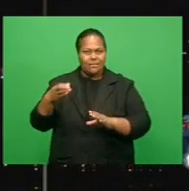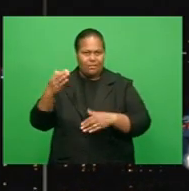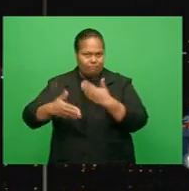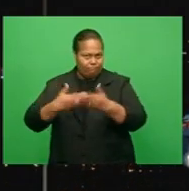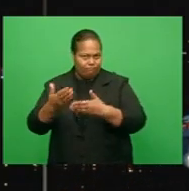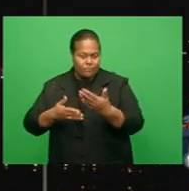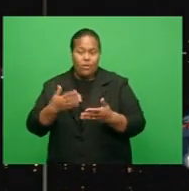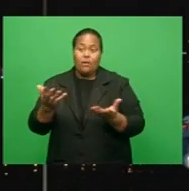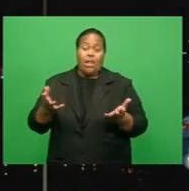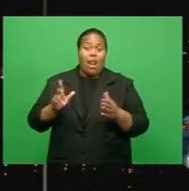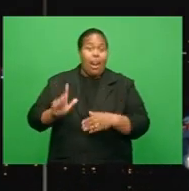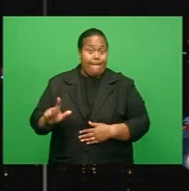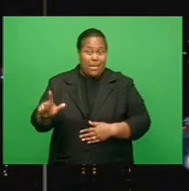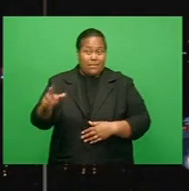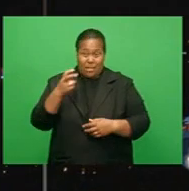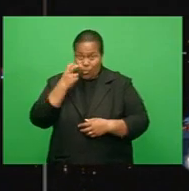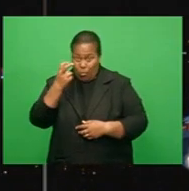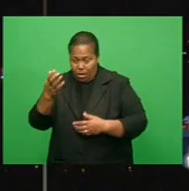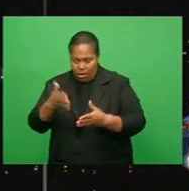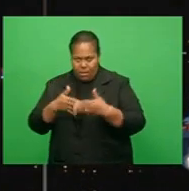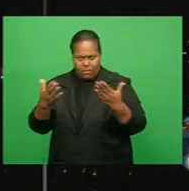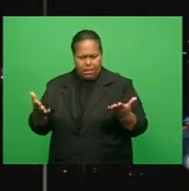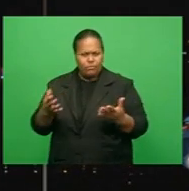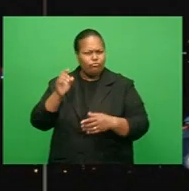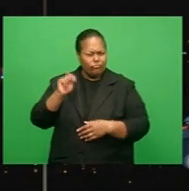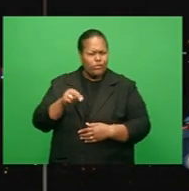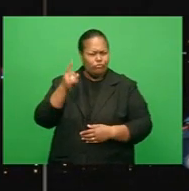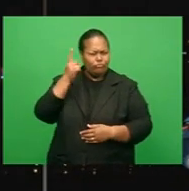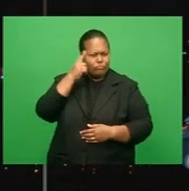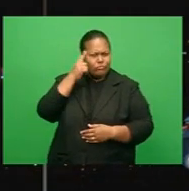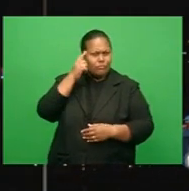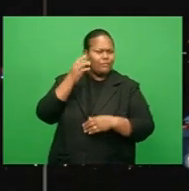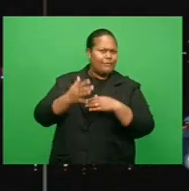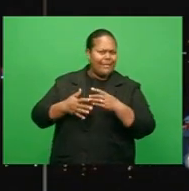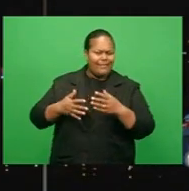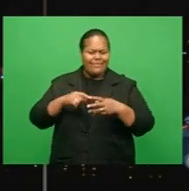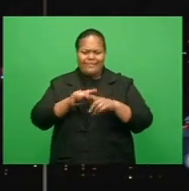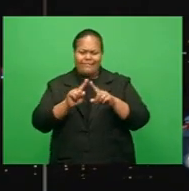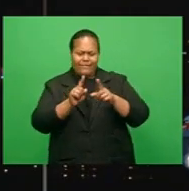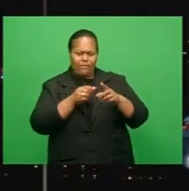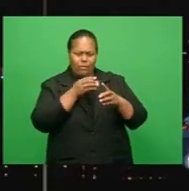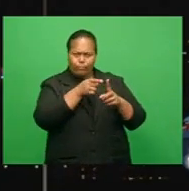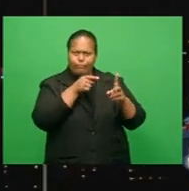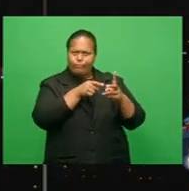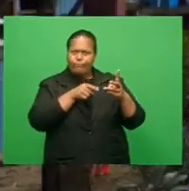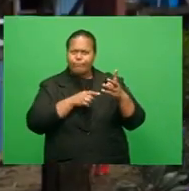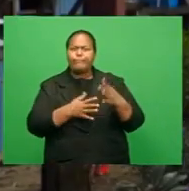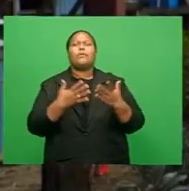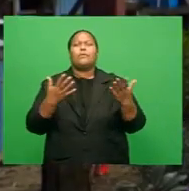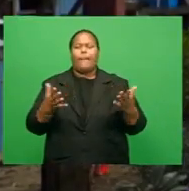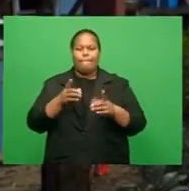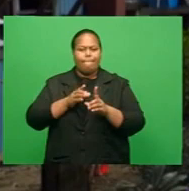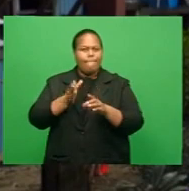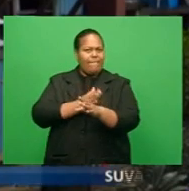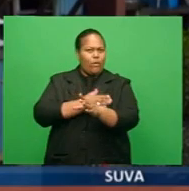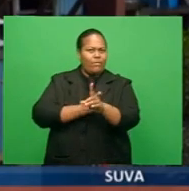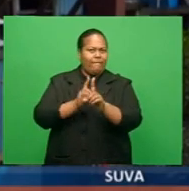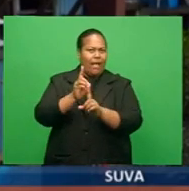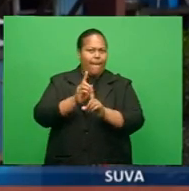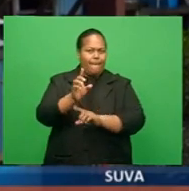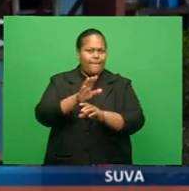Kumar says several factors have to be considered before developing settlements. Pranita Prakash reports. There